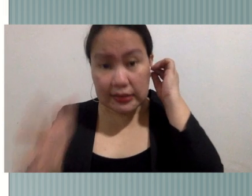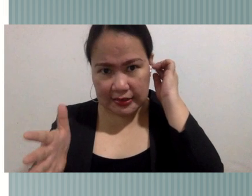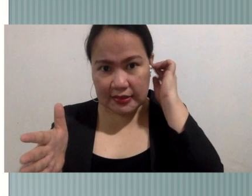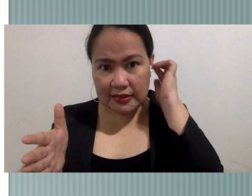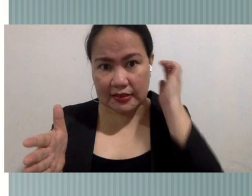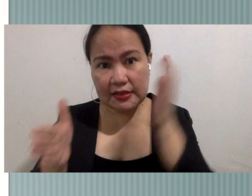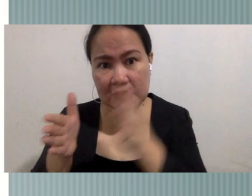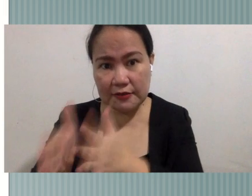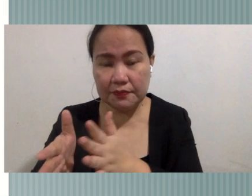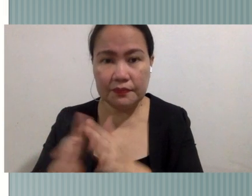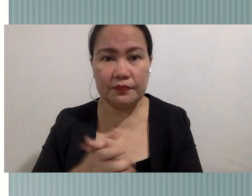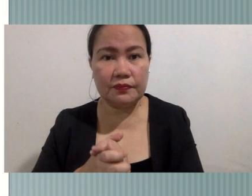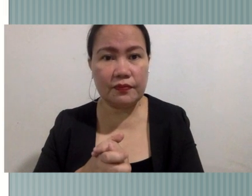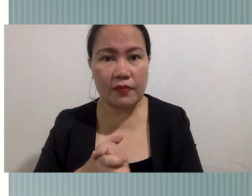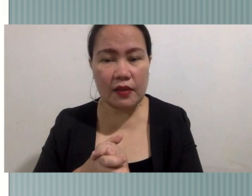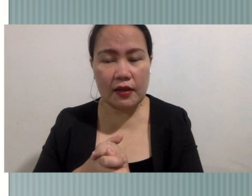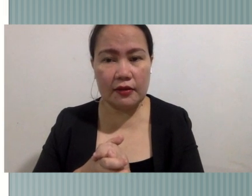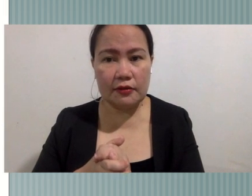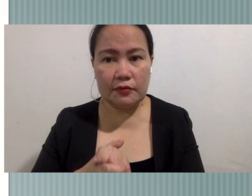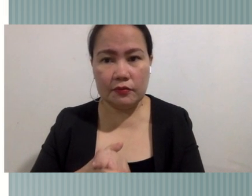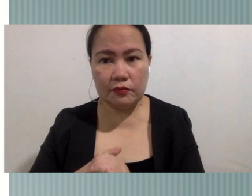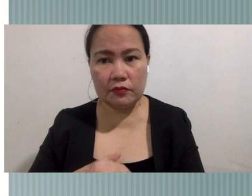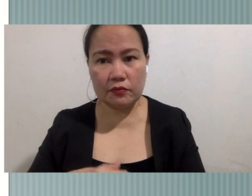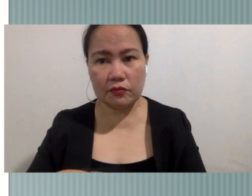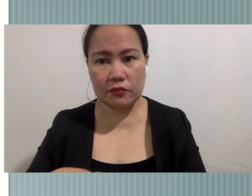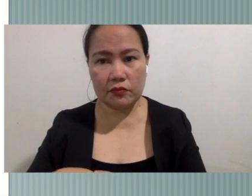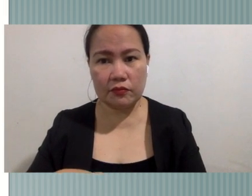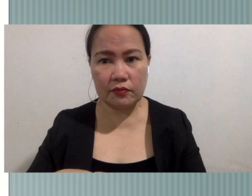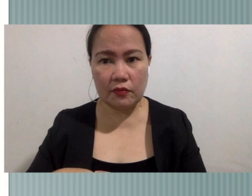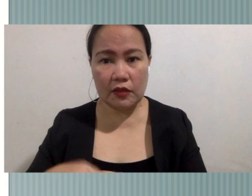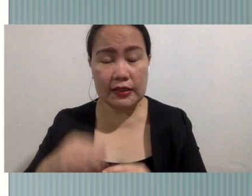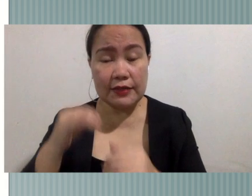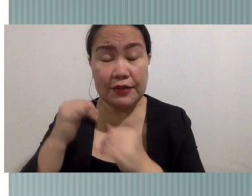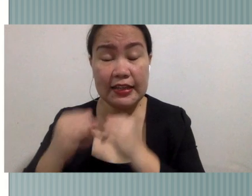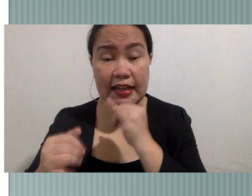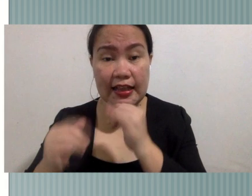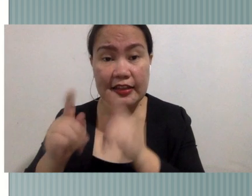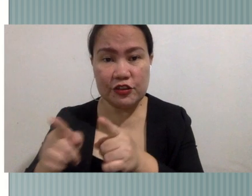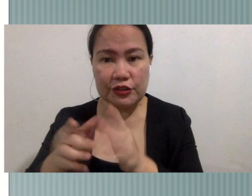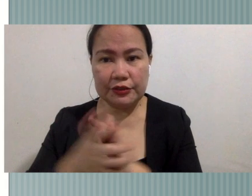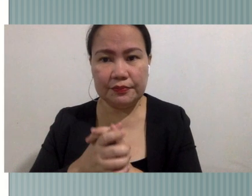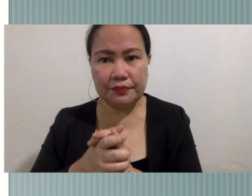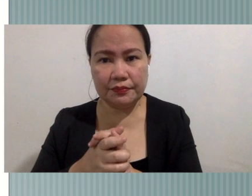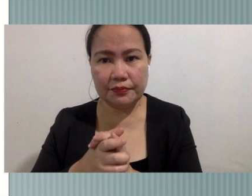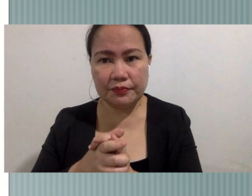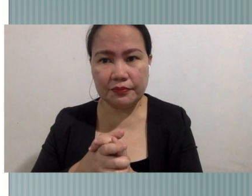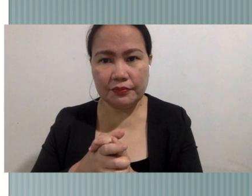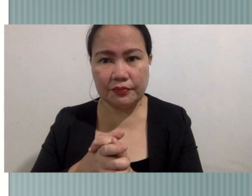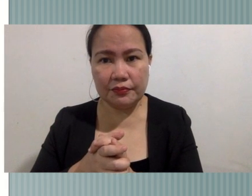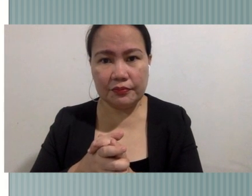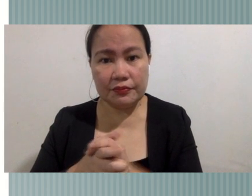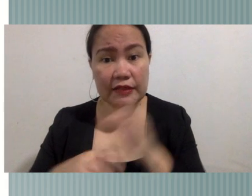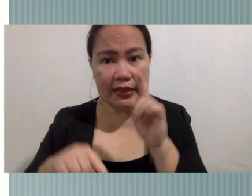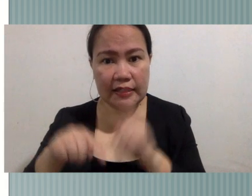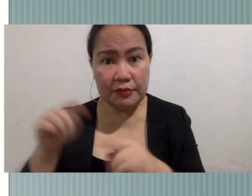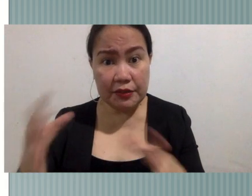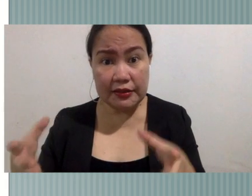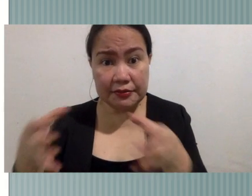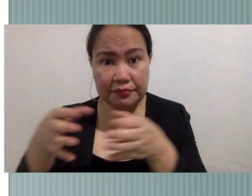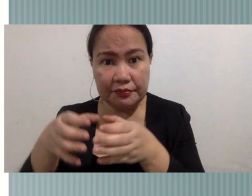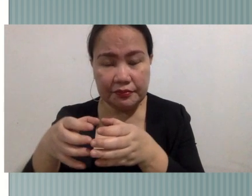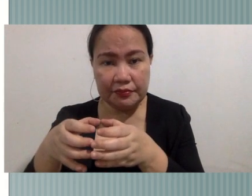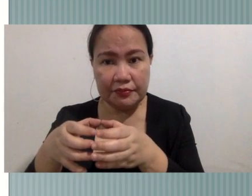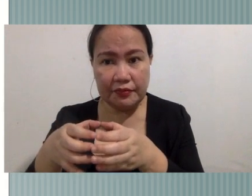may kasamang square root of 7. Si 5 wala. So, this is now the final answer. Hindi mo pwede pagsamahin si